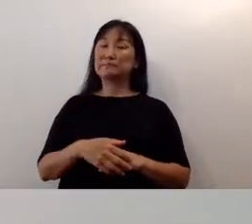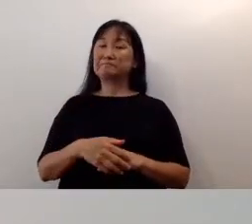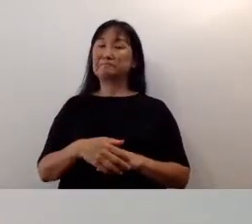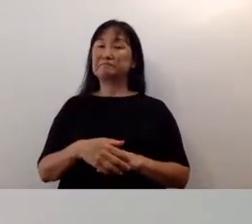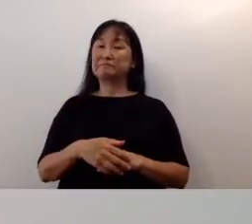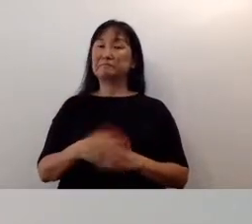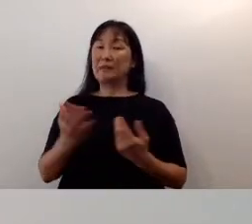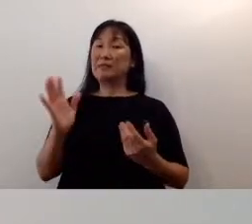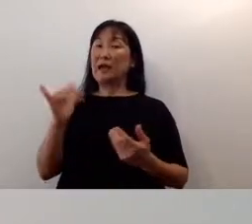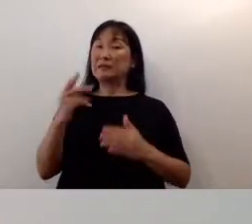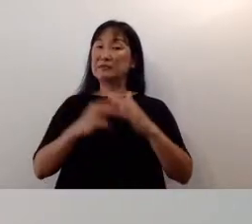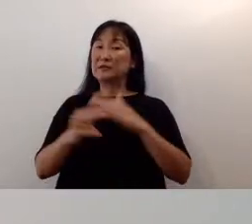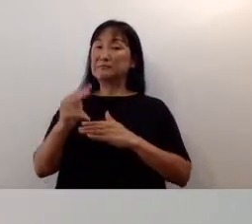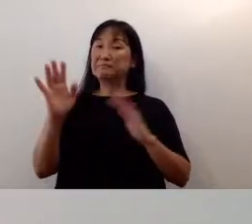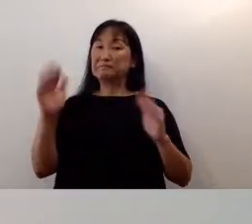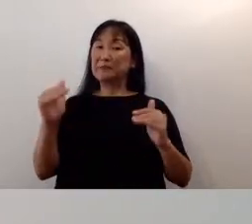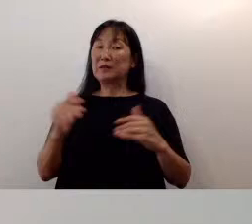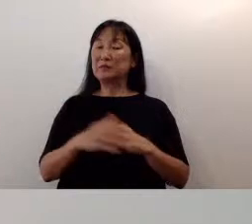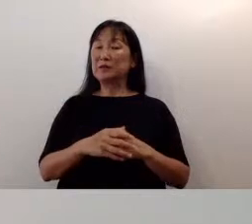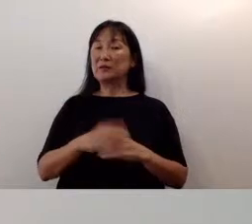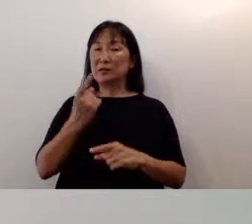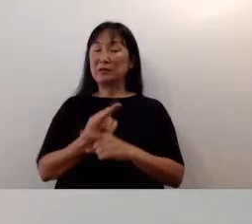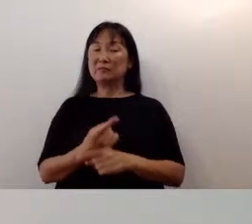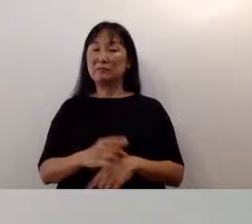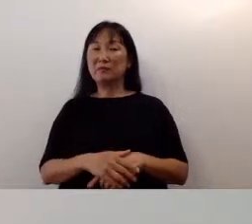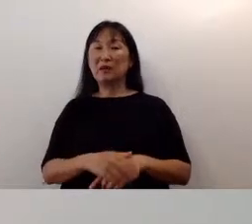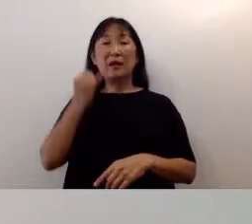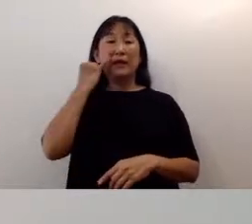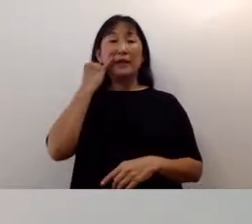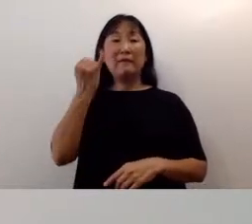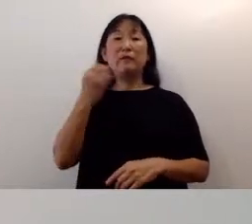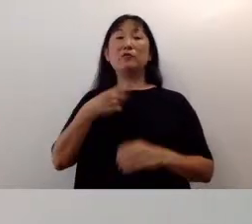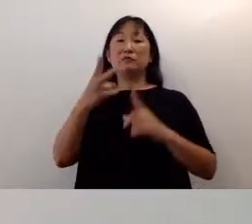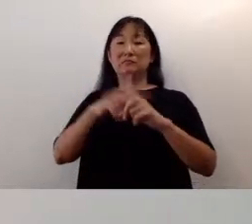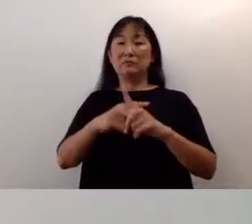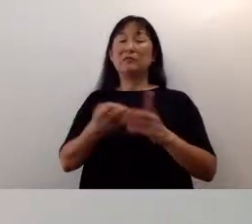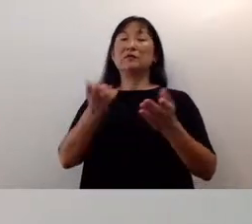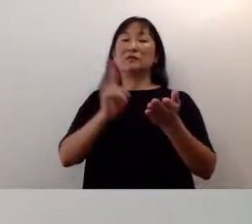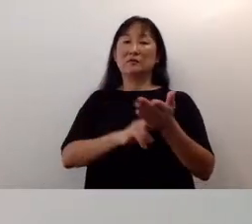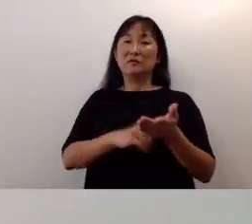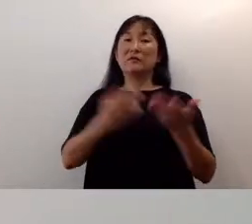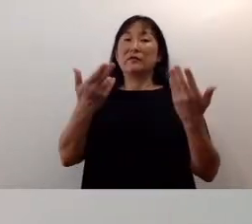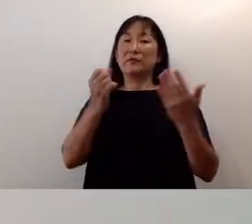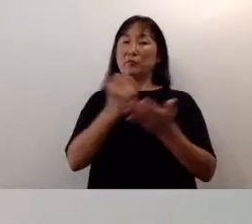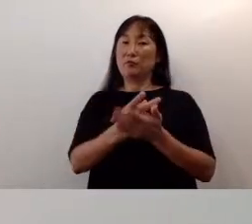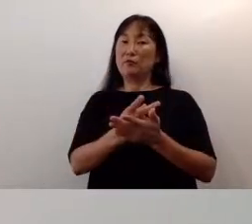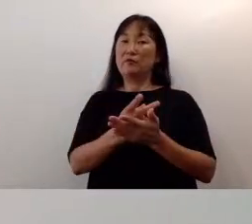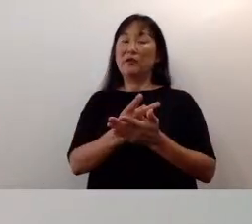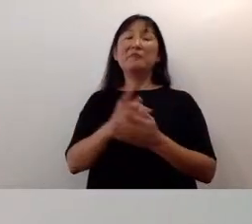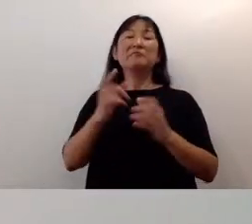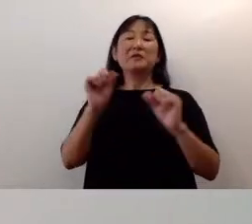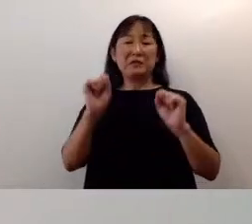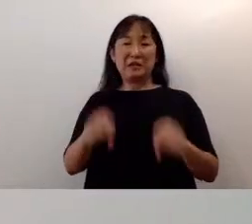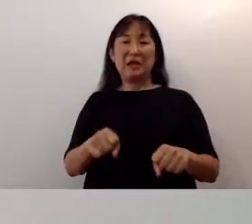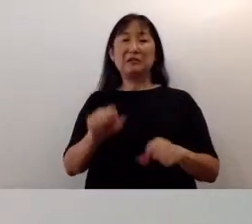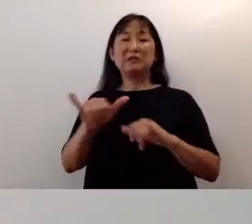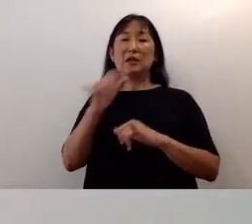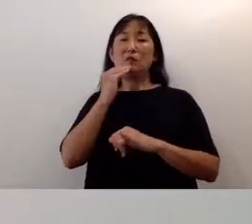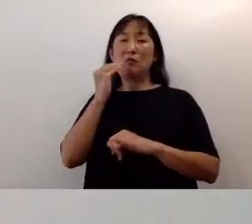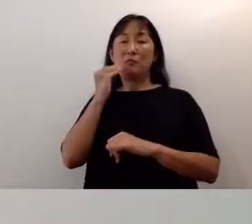what the expectation is. And unless you have a telework agreement, you should be showing up at work on Monday, June